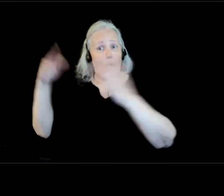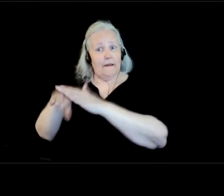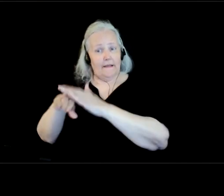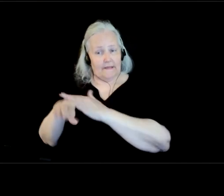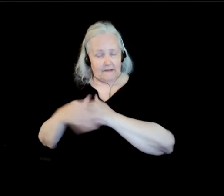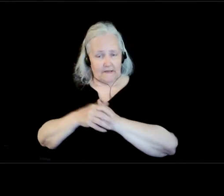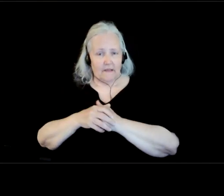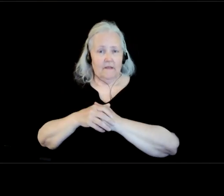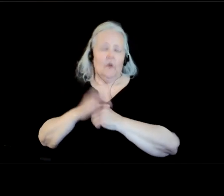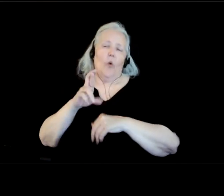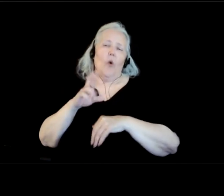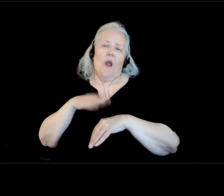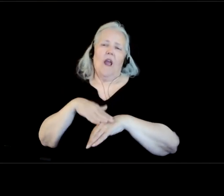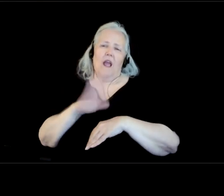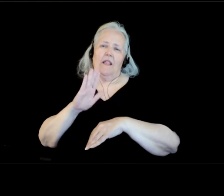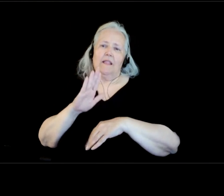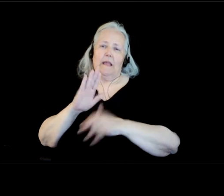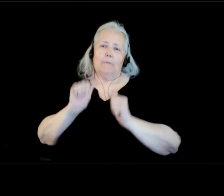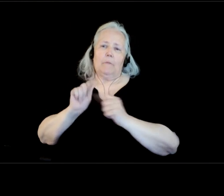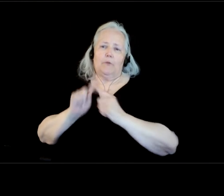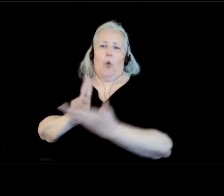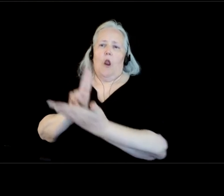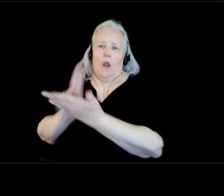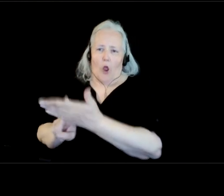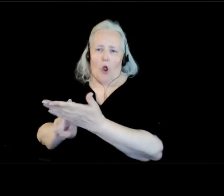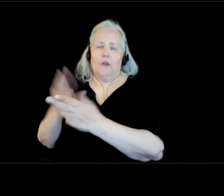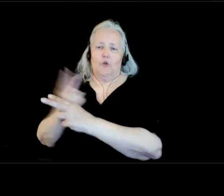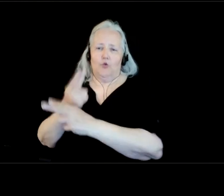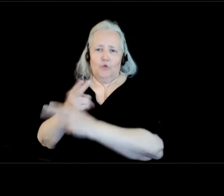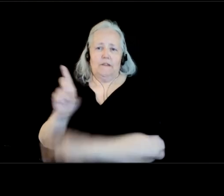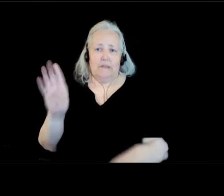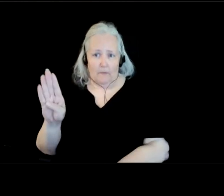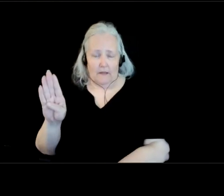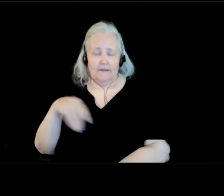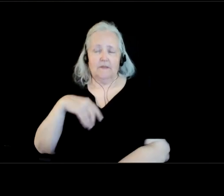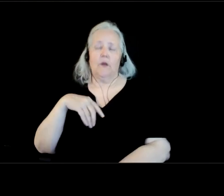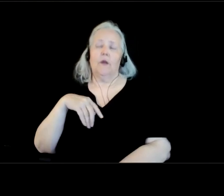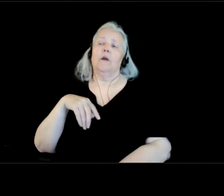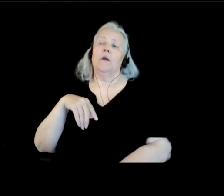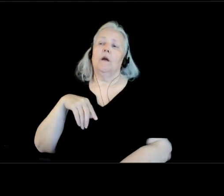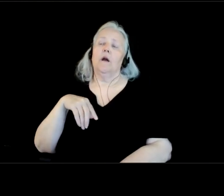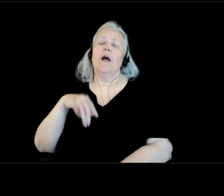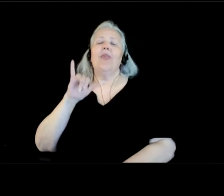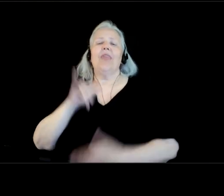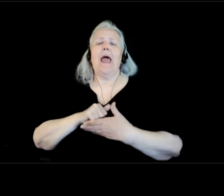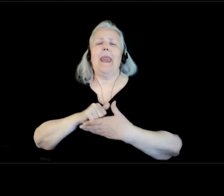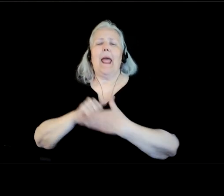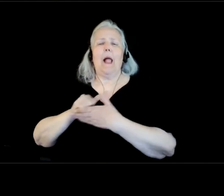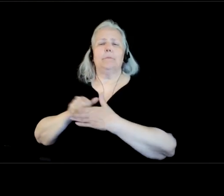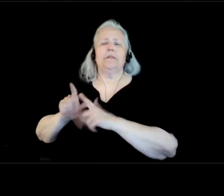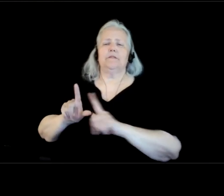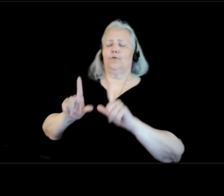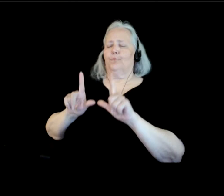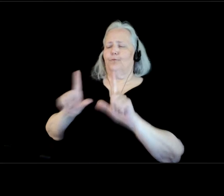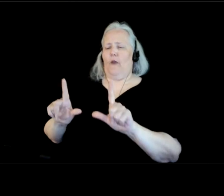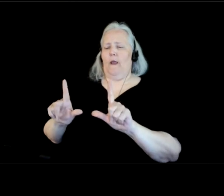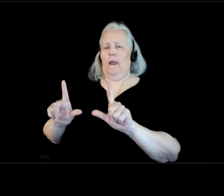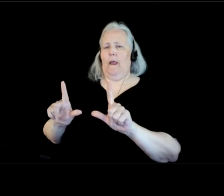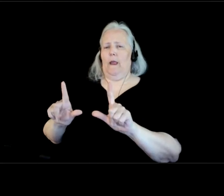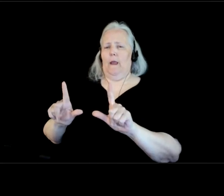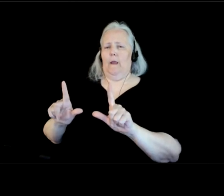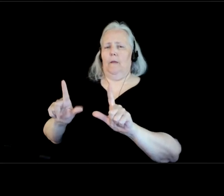know, accessible via a login, and is, you know, framing something in a way as to why this is work. I